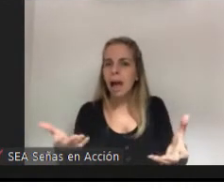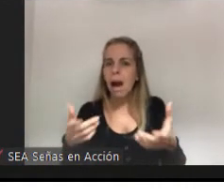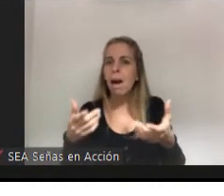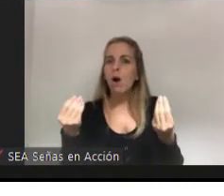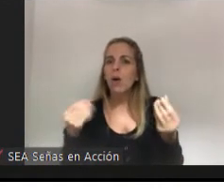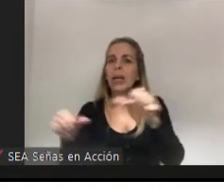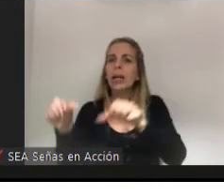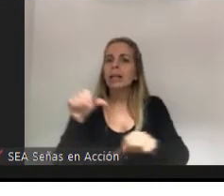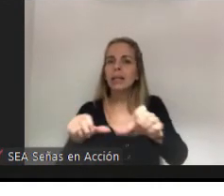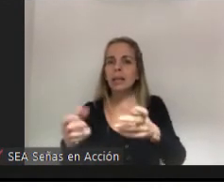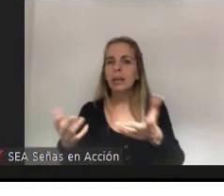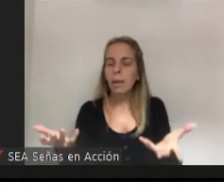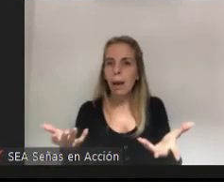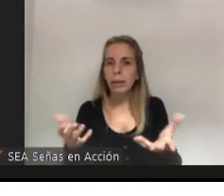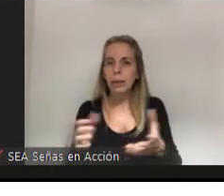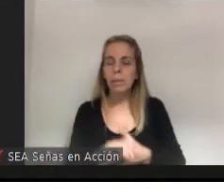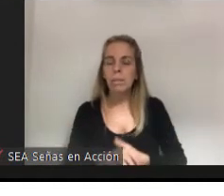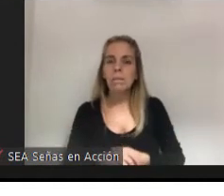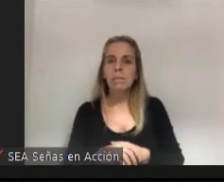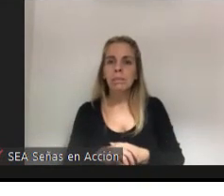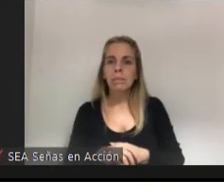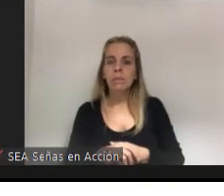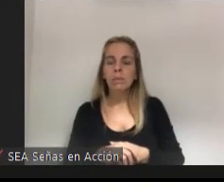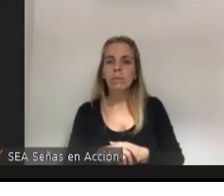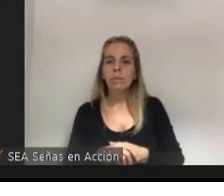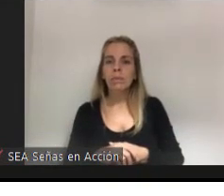like to also